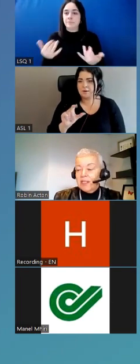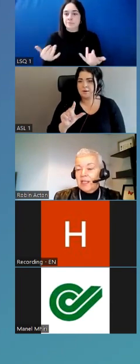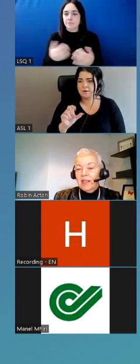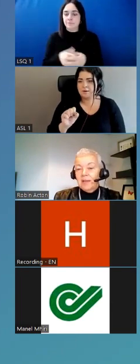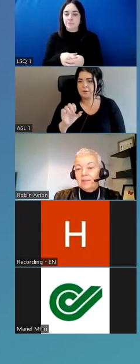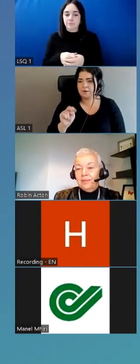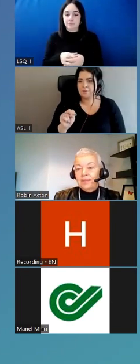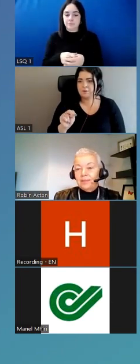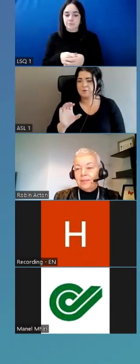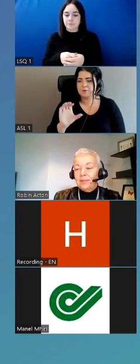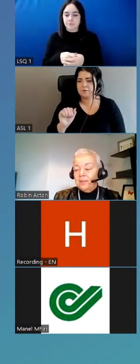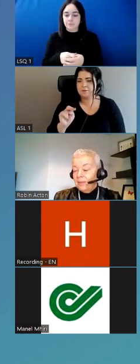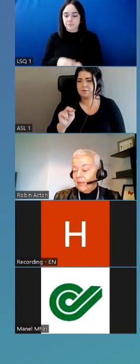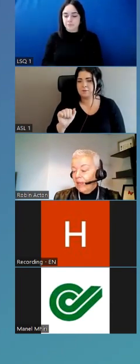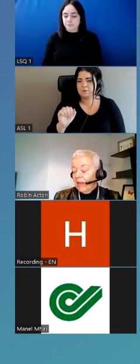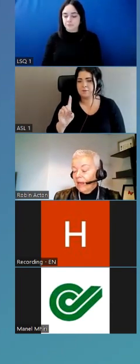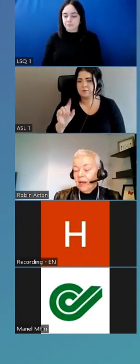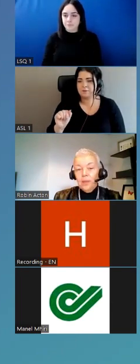forum@inclusioncanada.ca.